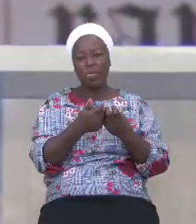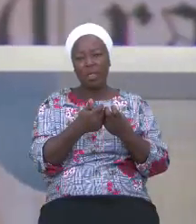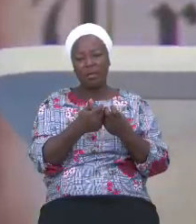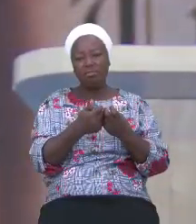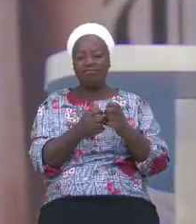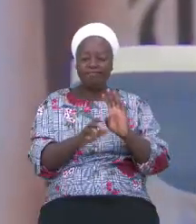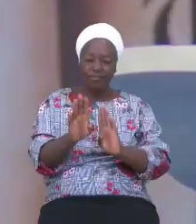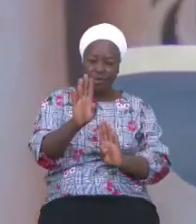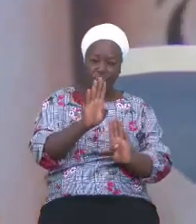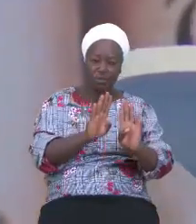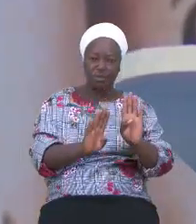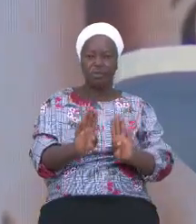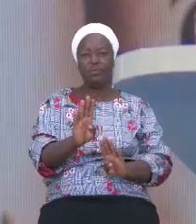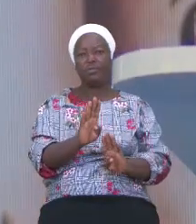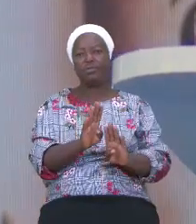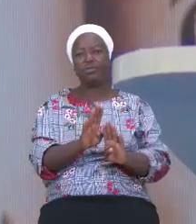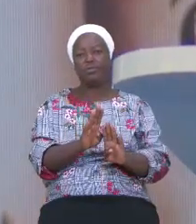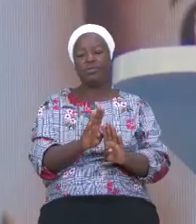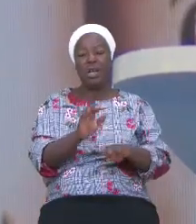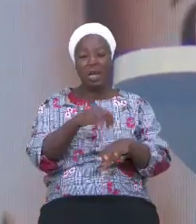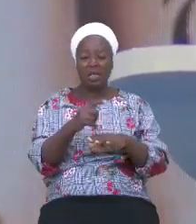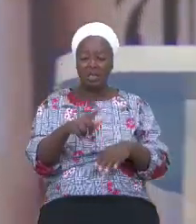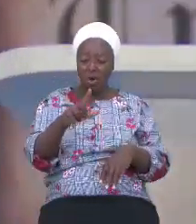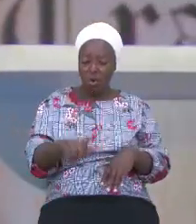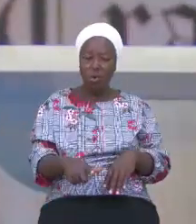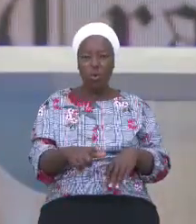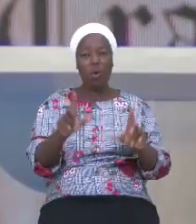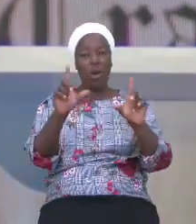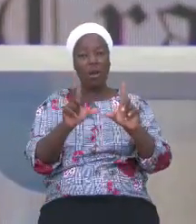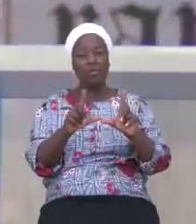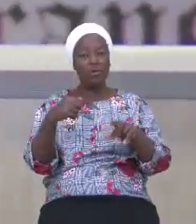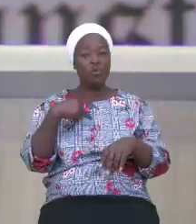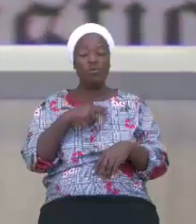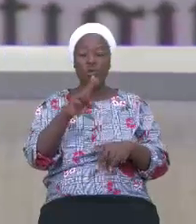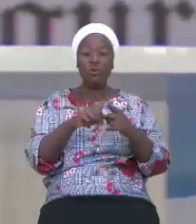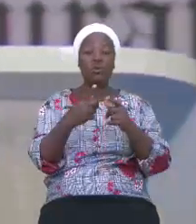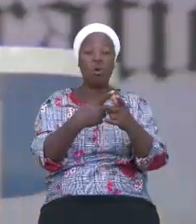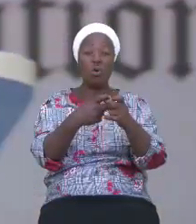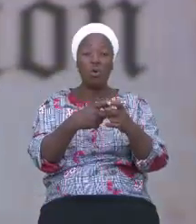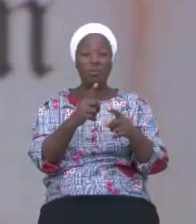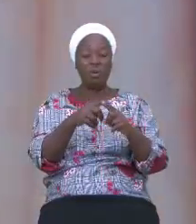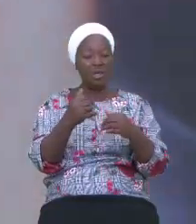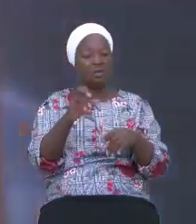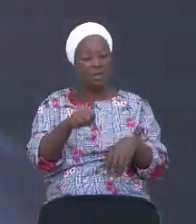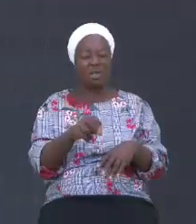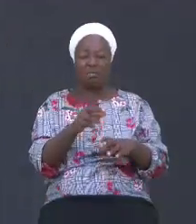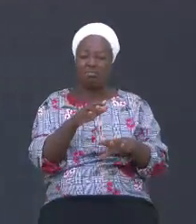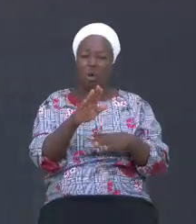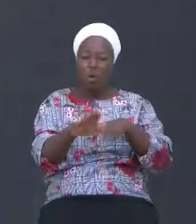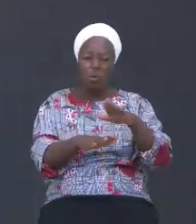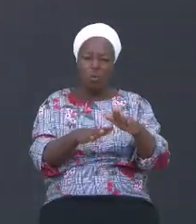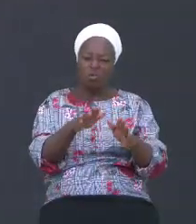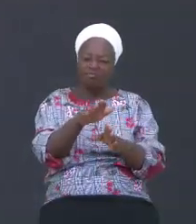deficiency, we're at a low level. We used to run, now we can only walk gently